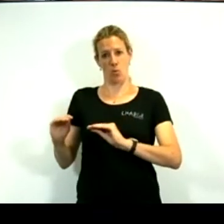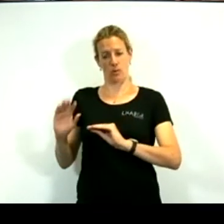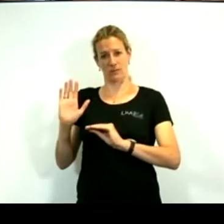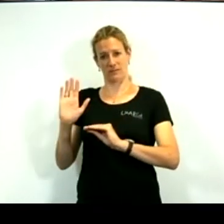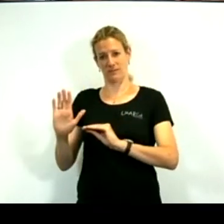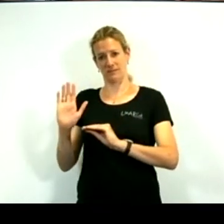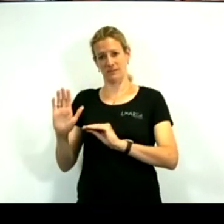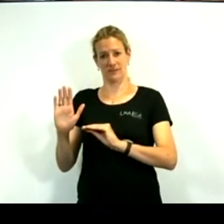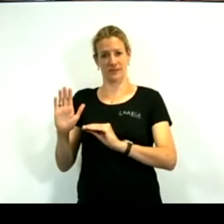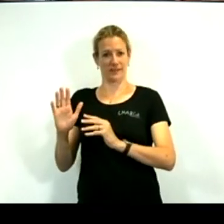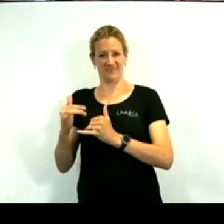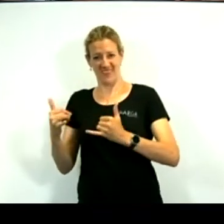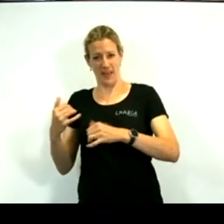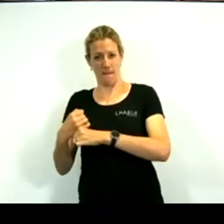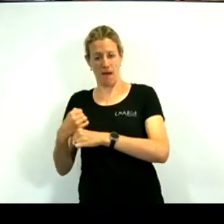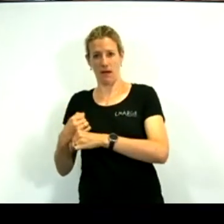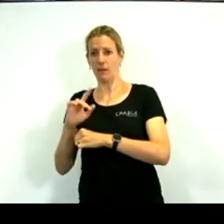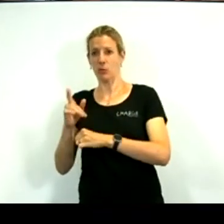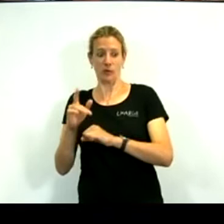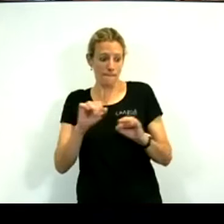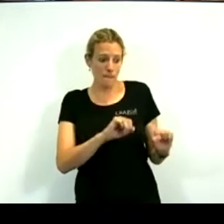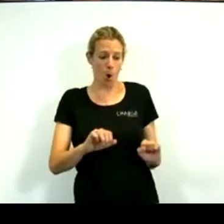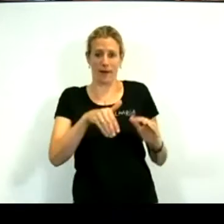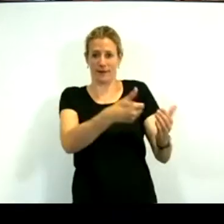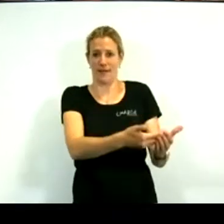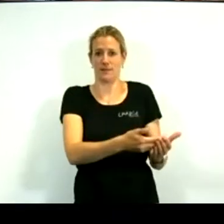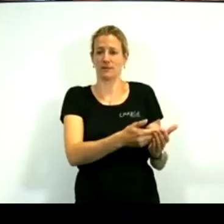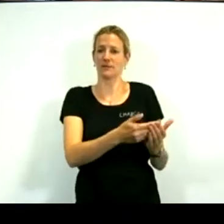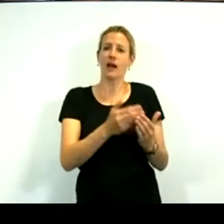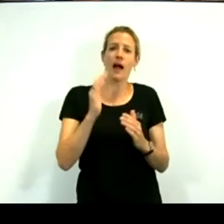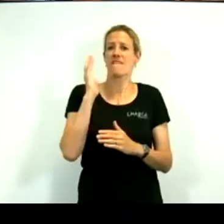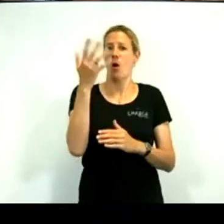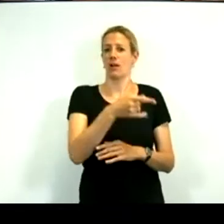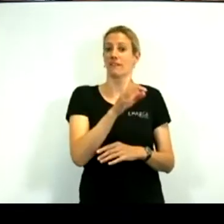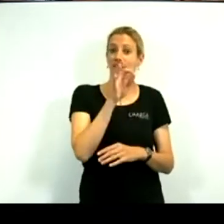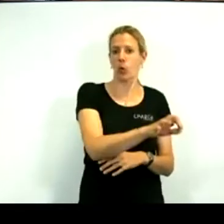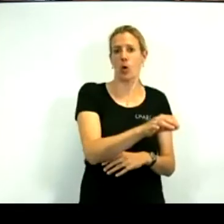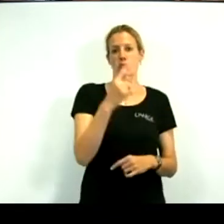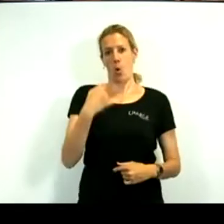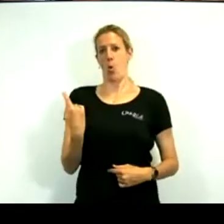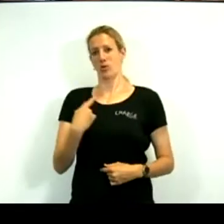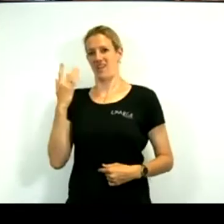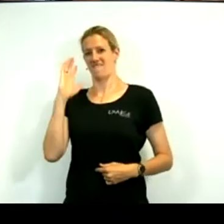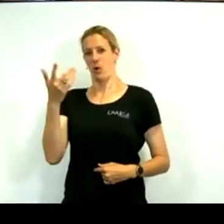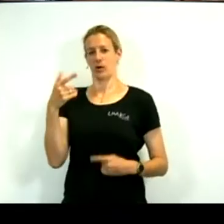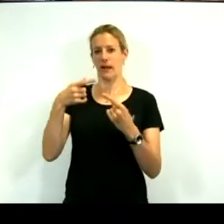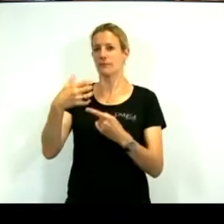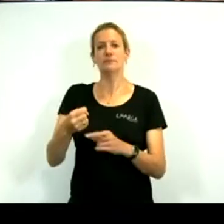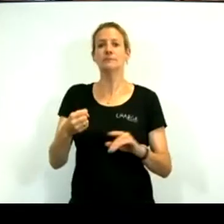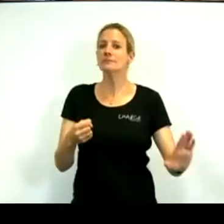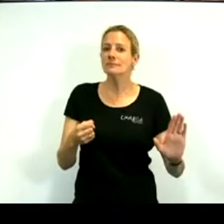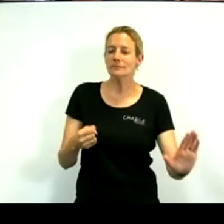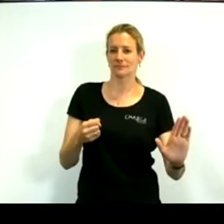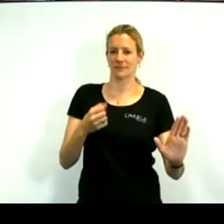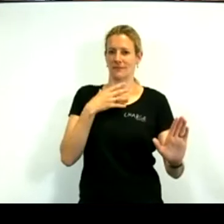do. Success for us, but more importantly, success for the child that we're teaching.